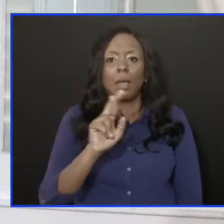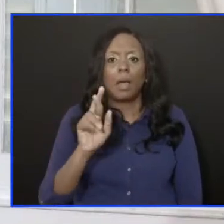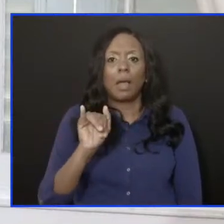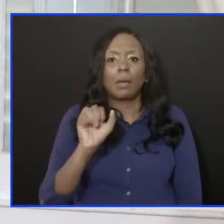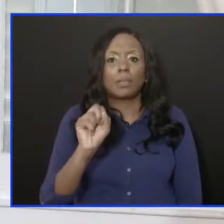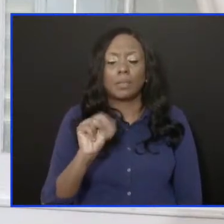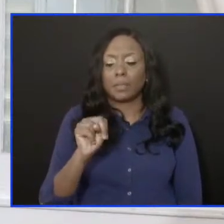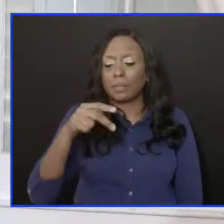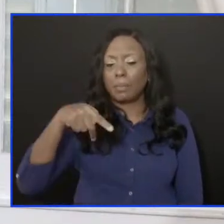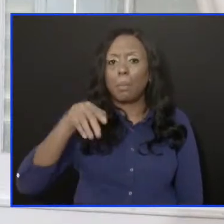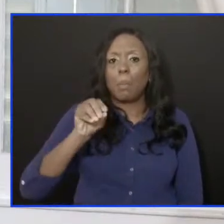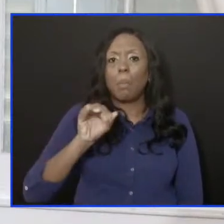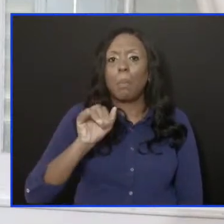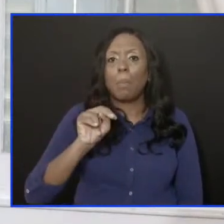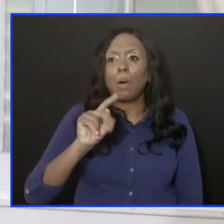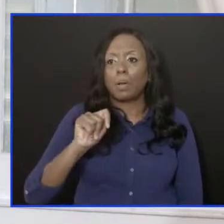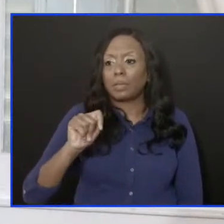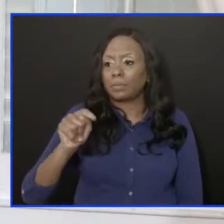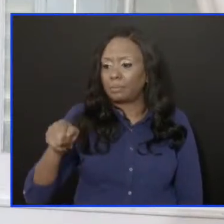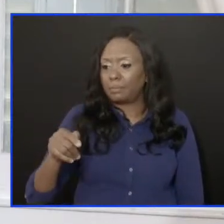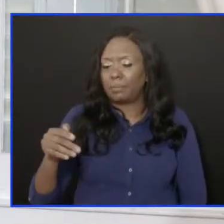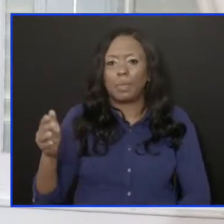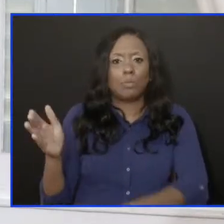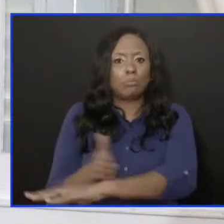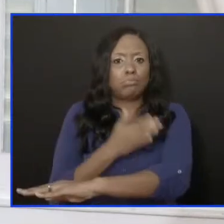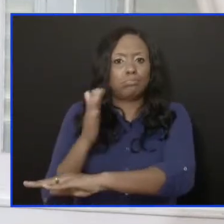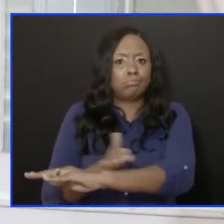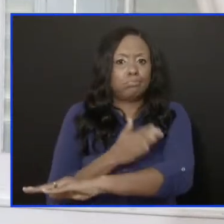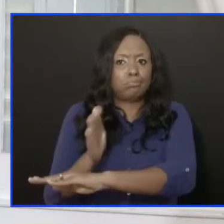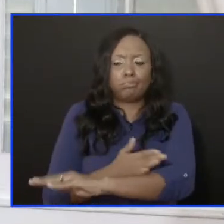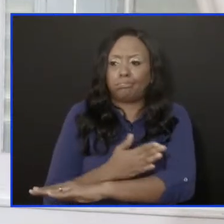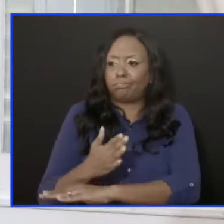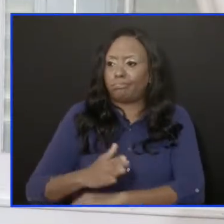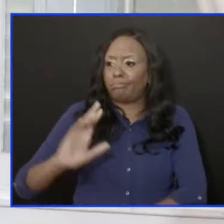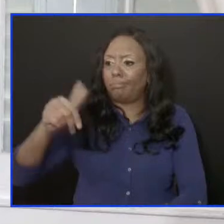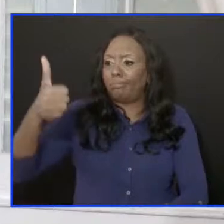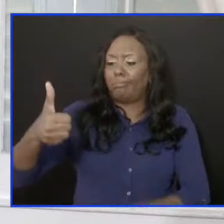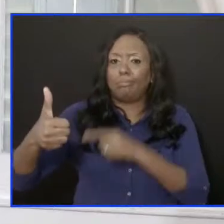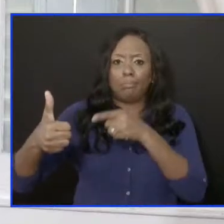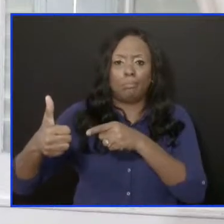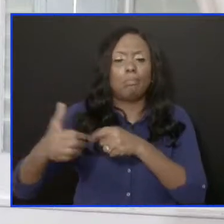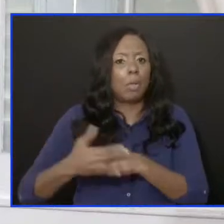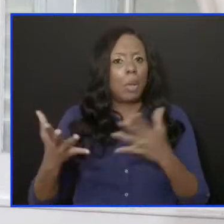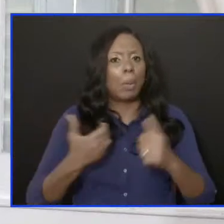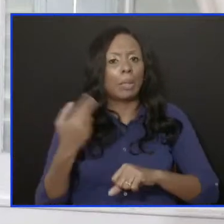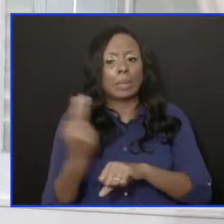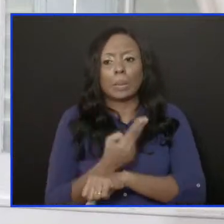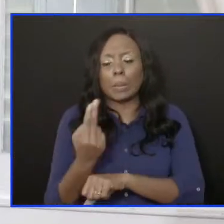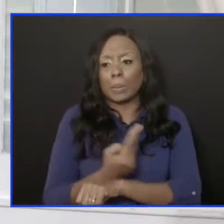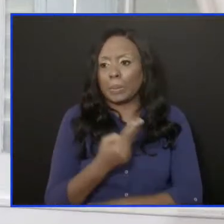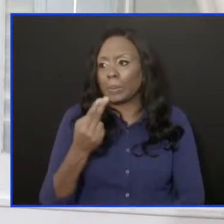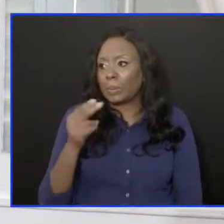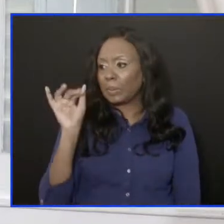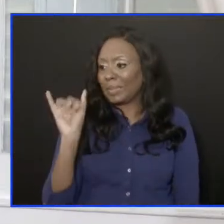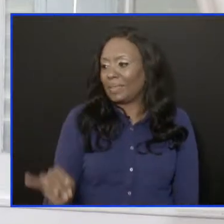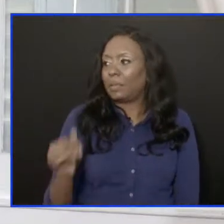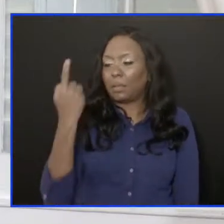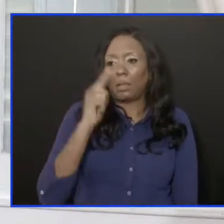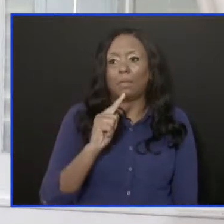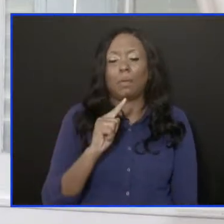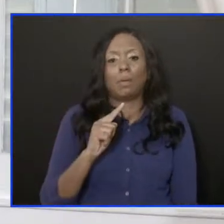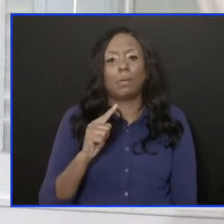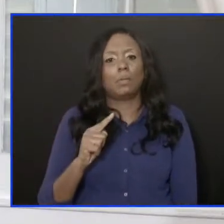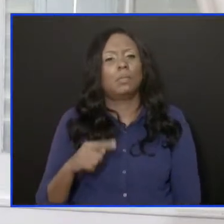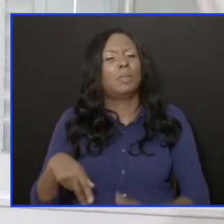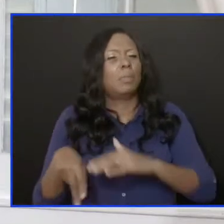some adjustments to what used to be the quarantine facility to be able to use that for primary and